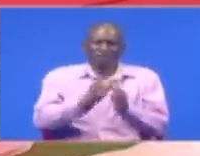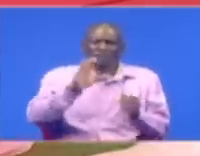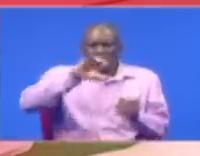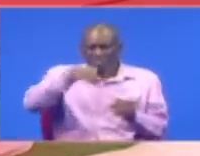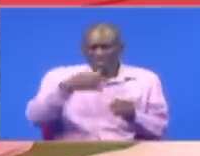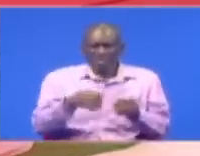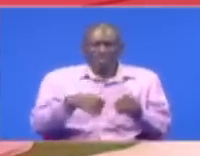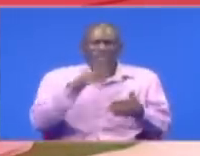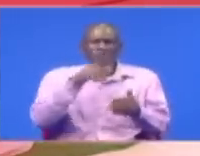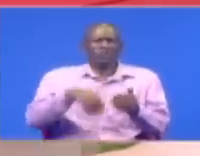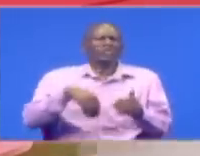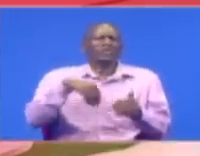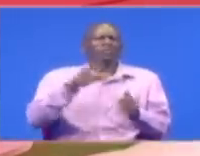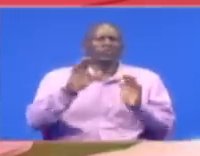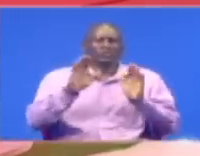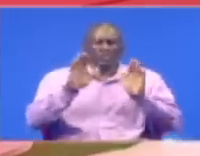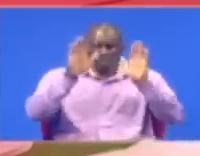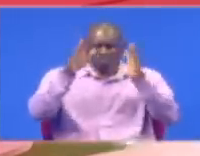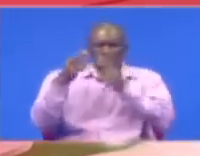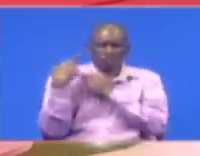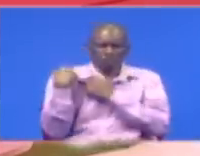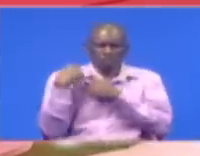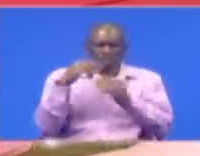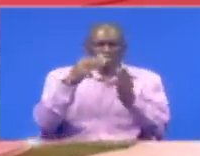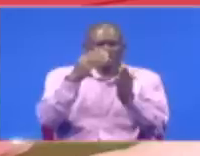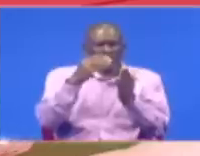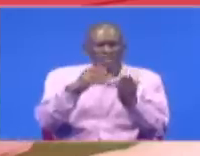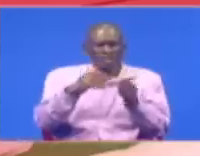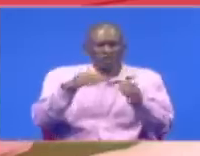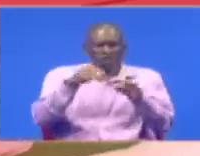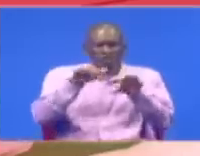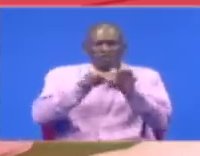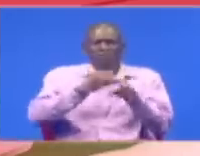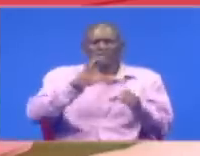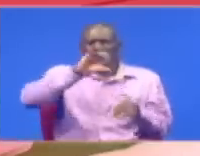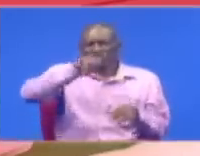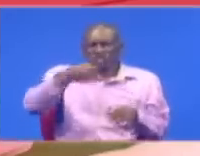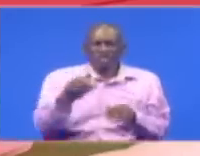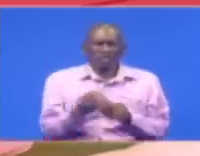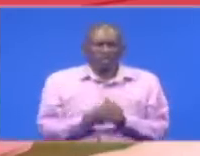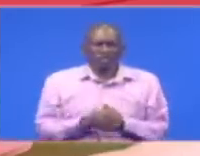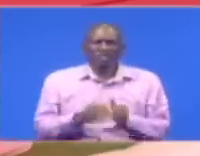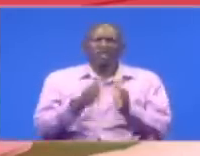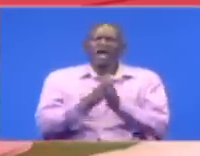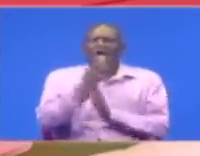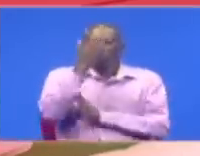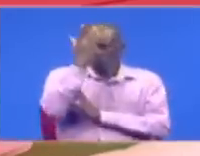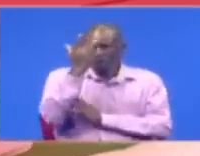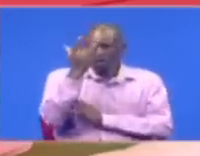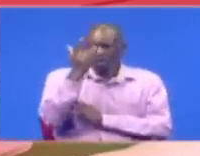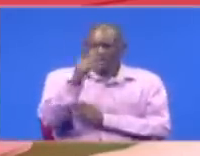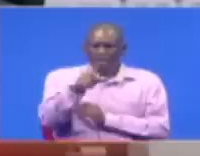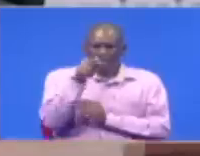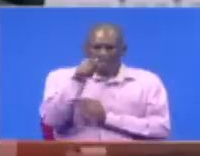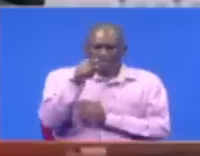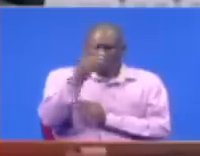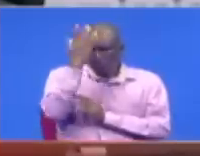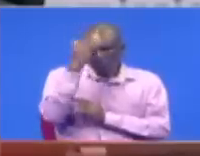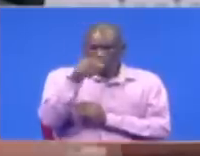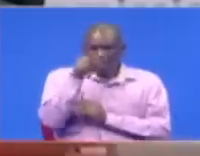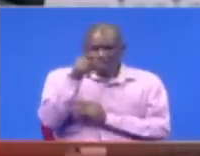of the holder of the office of Chief Justice, and why would that